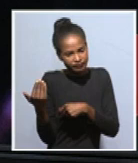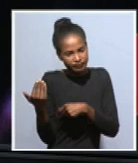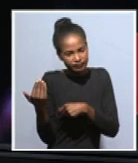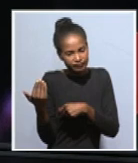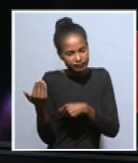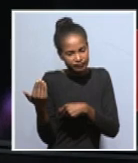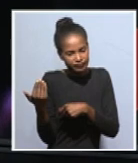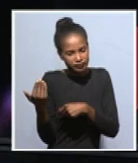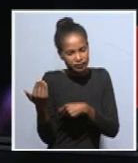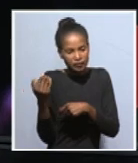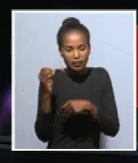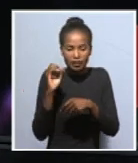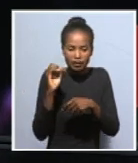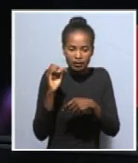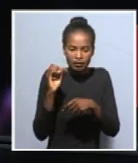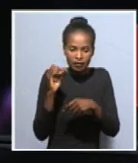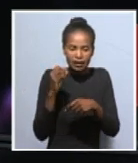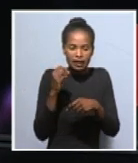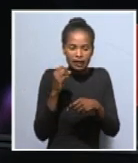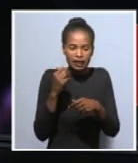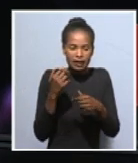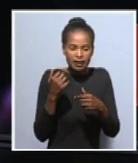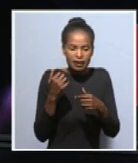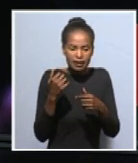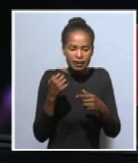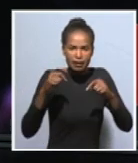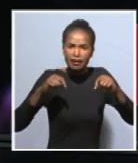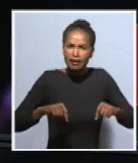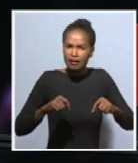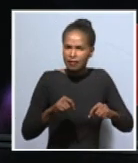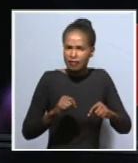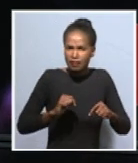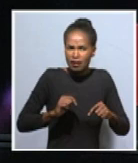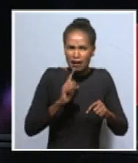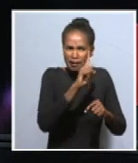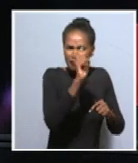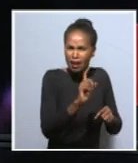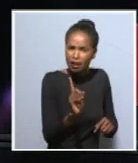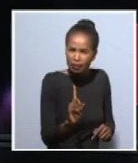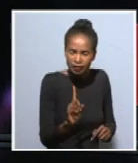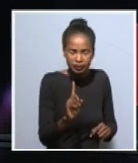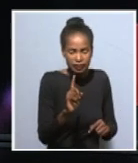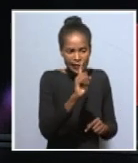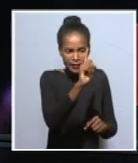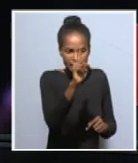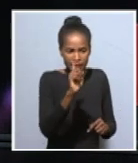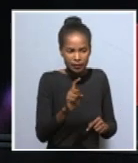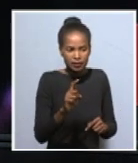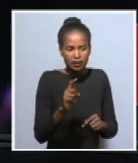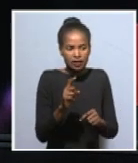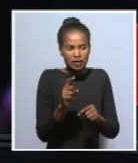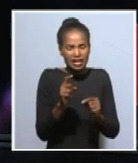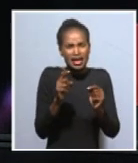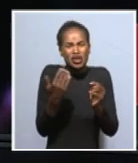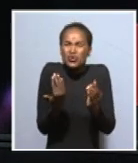please? Okay. Now, what I want to know is that how are the new